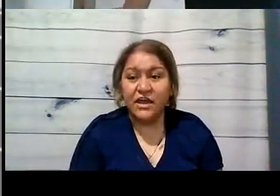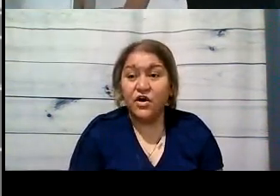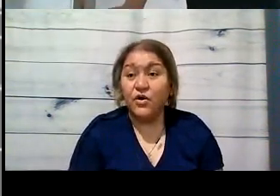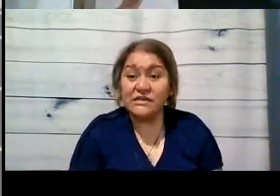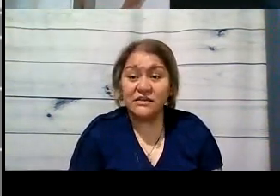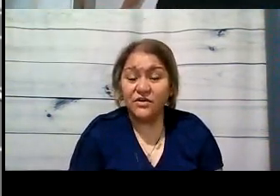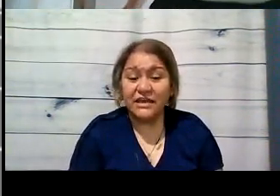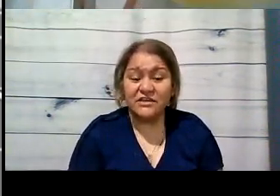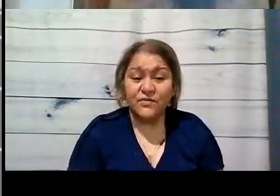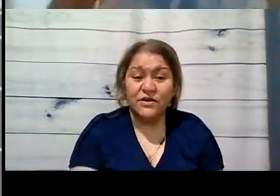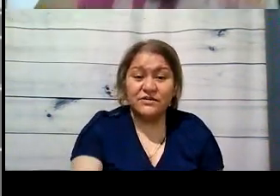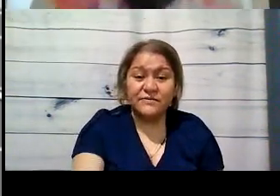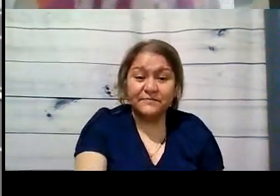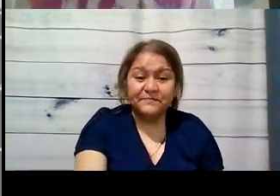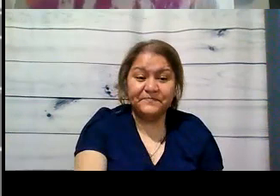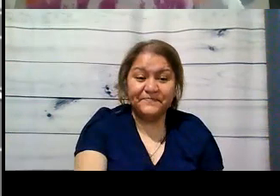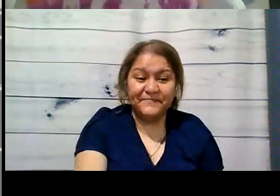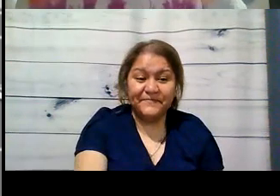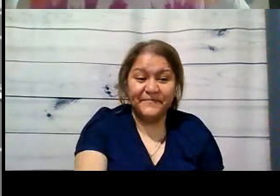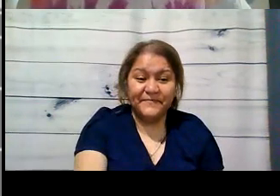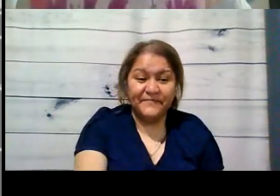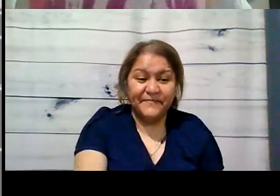quickly or as slowly as you want to.